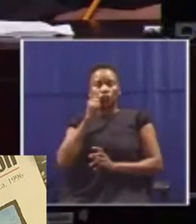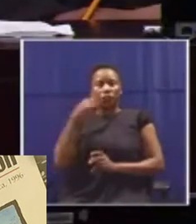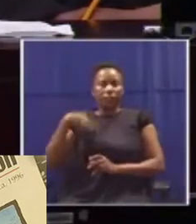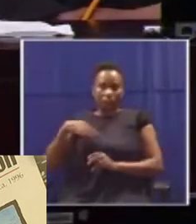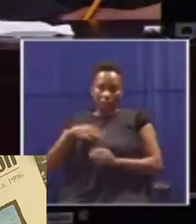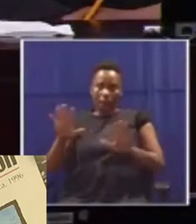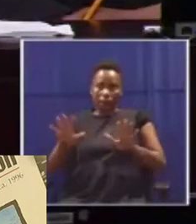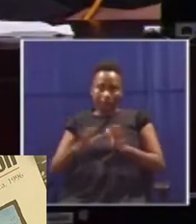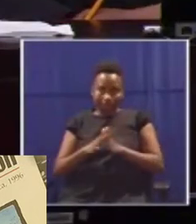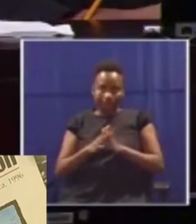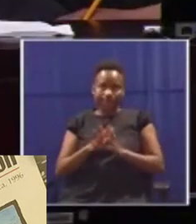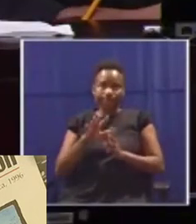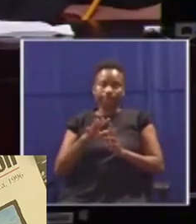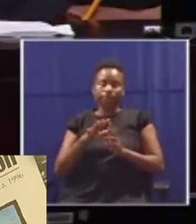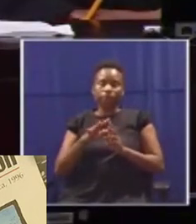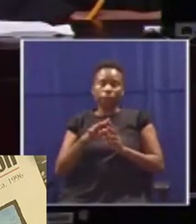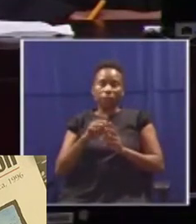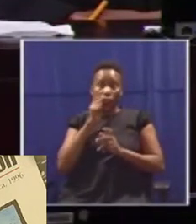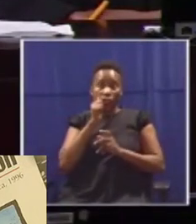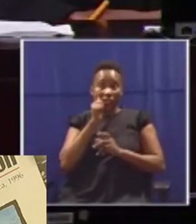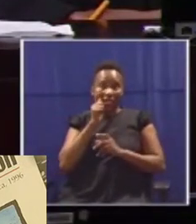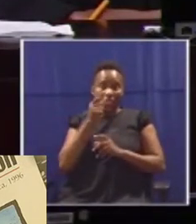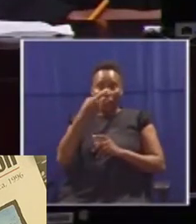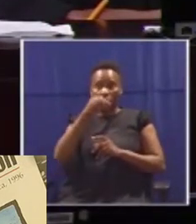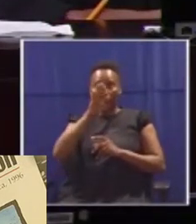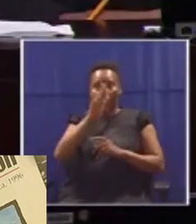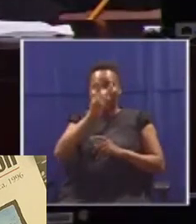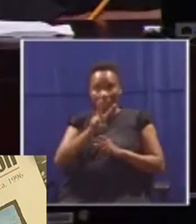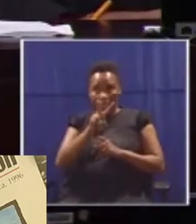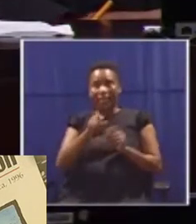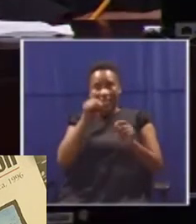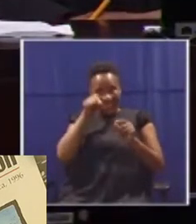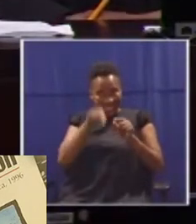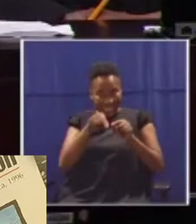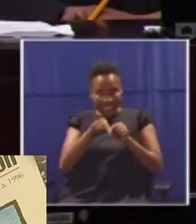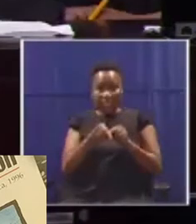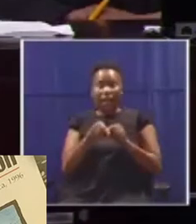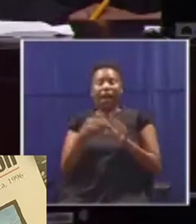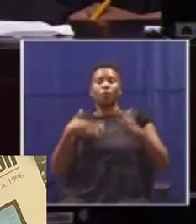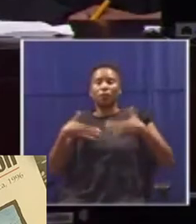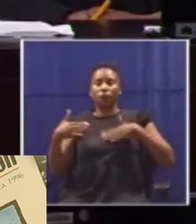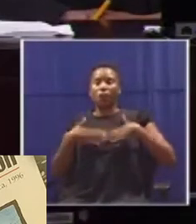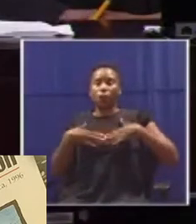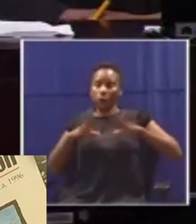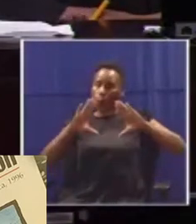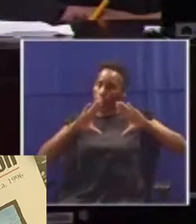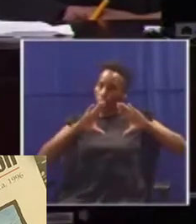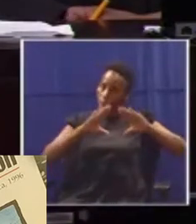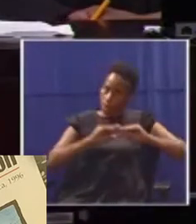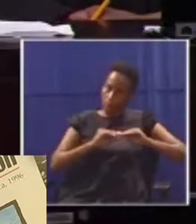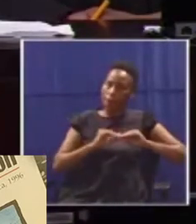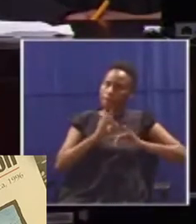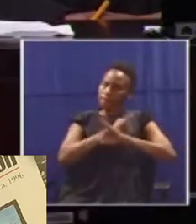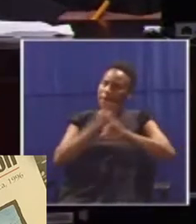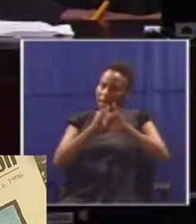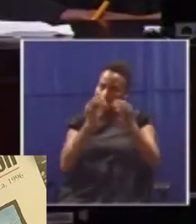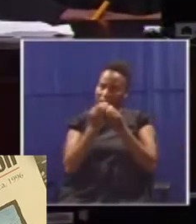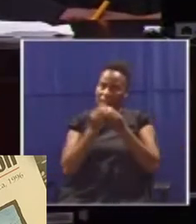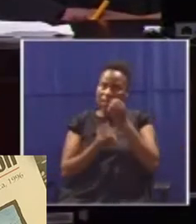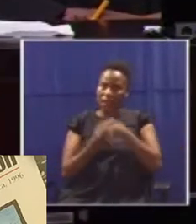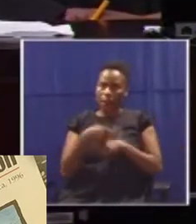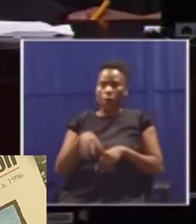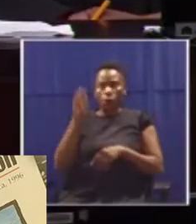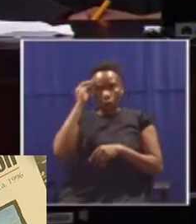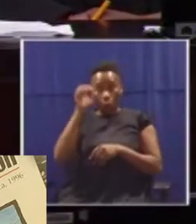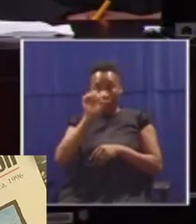victim-centered focus by this administration on combating this dehumanizing pandemic. We know those